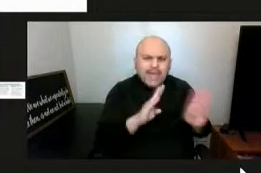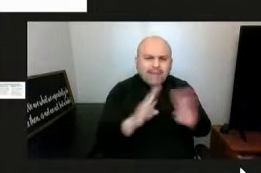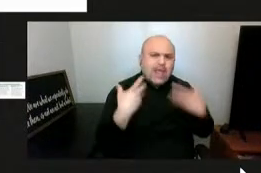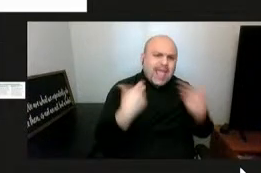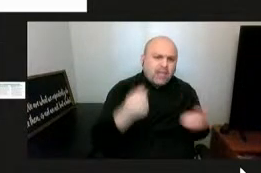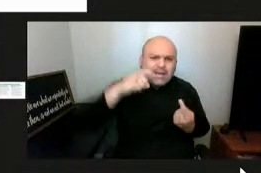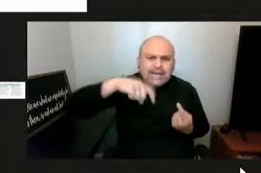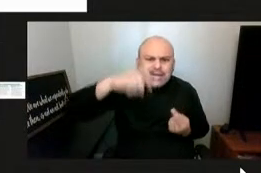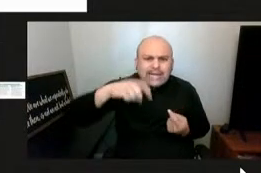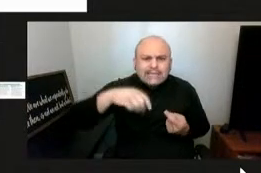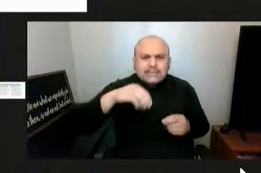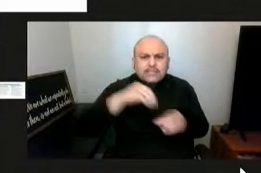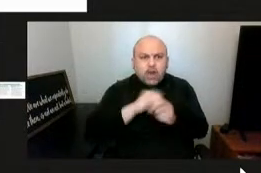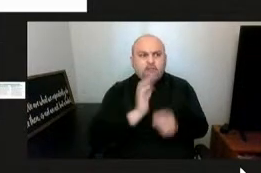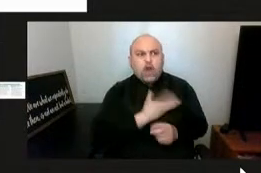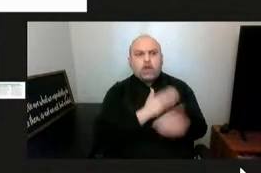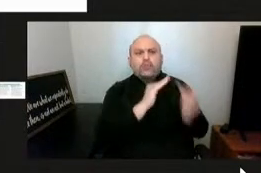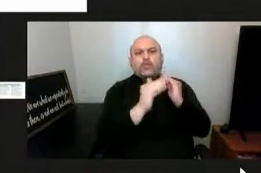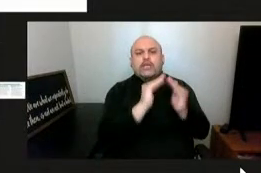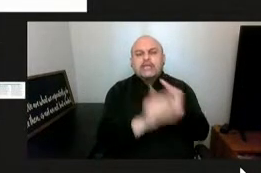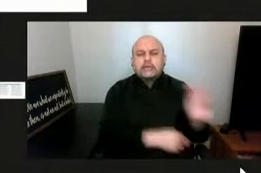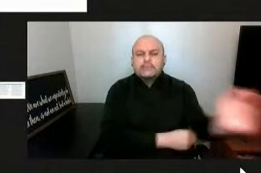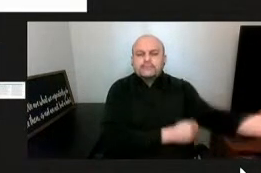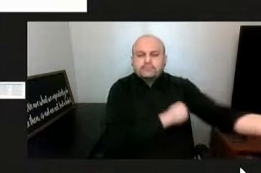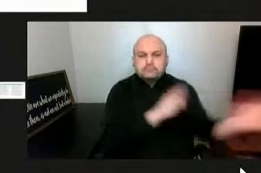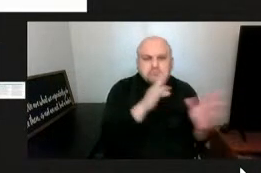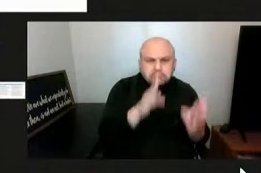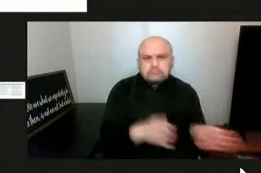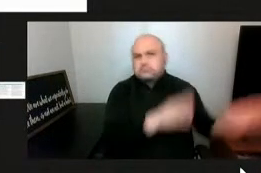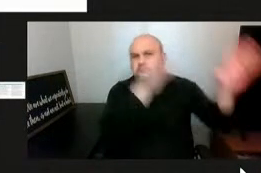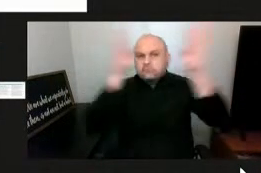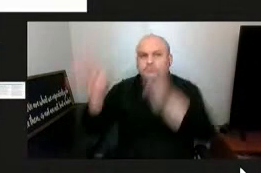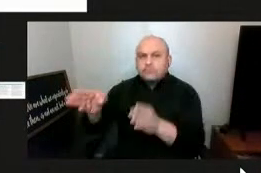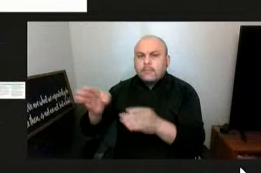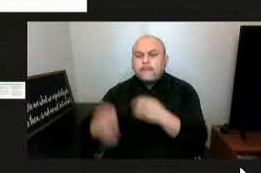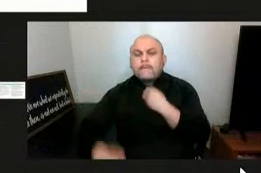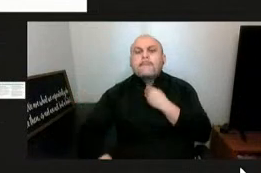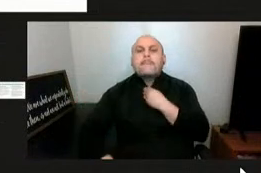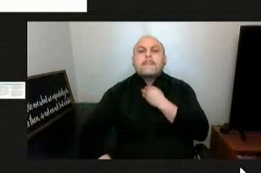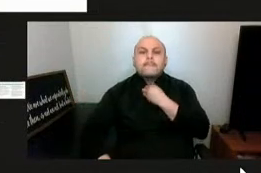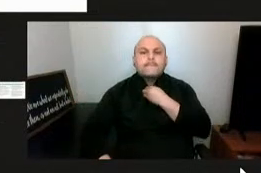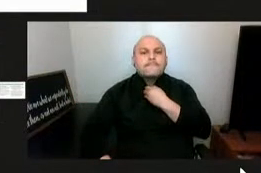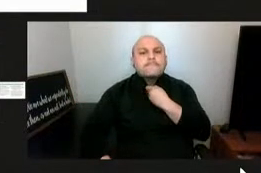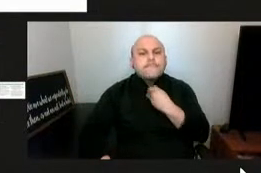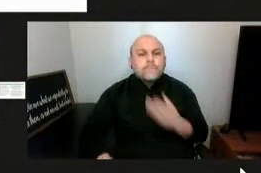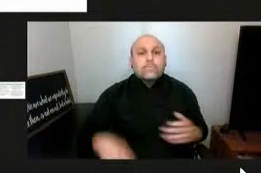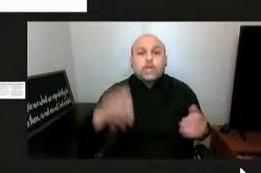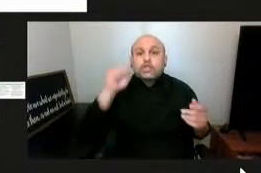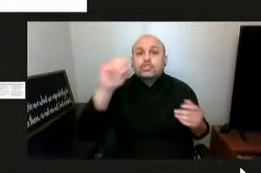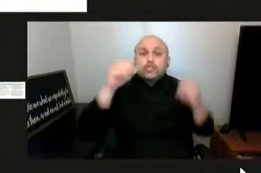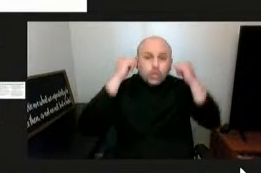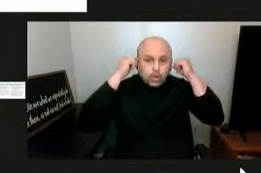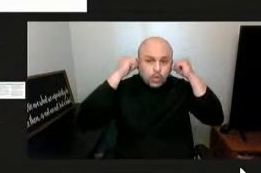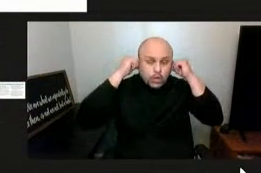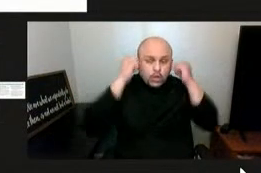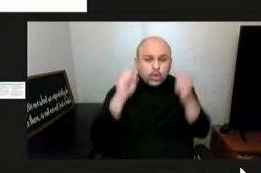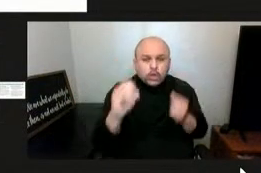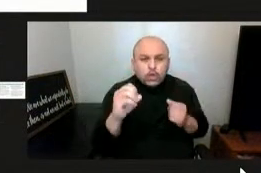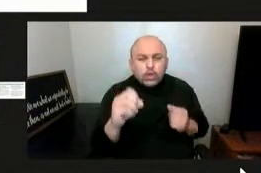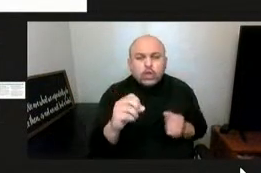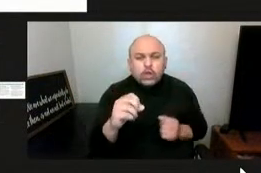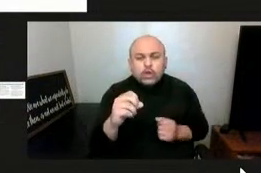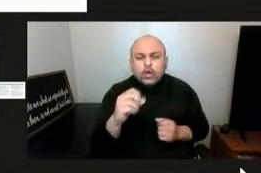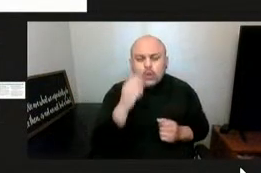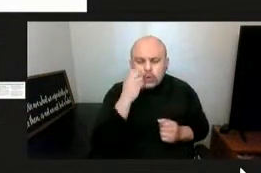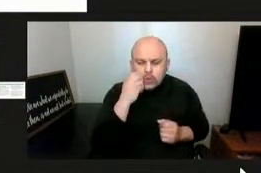the community. Next slide. Thanks. So 2